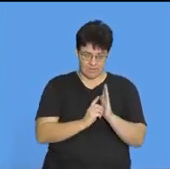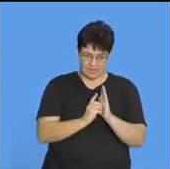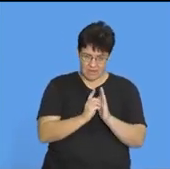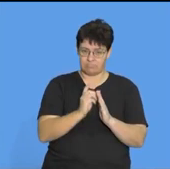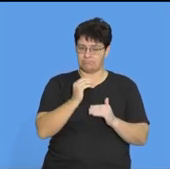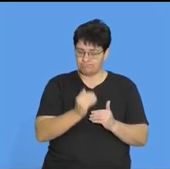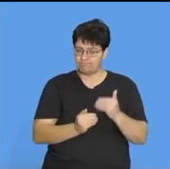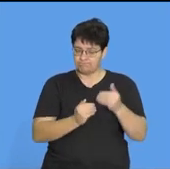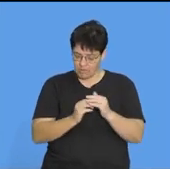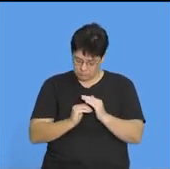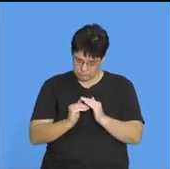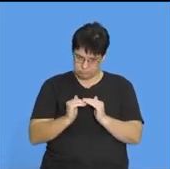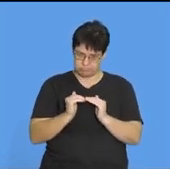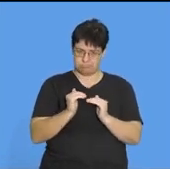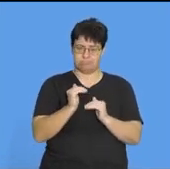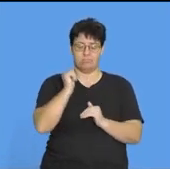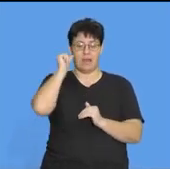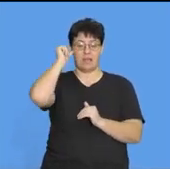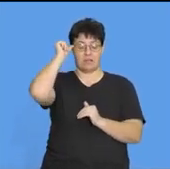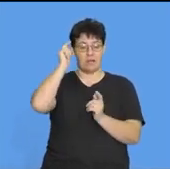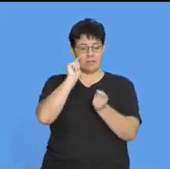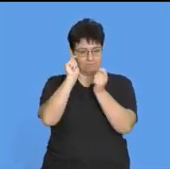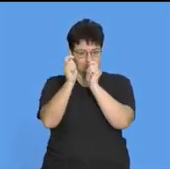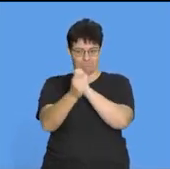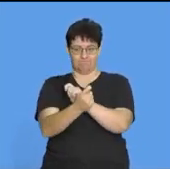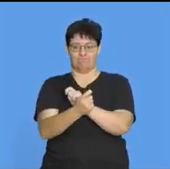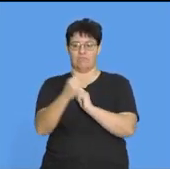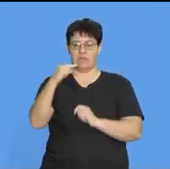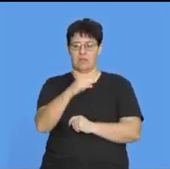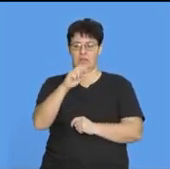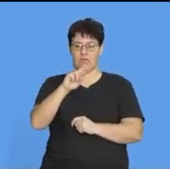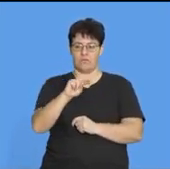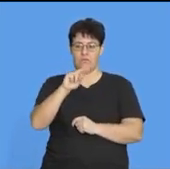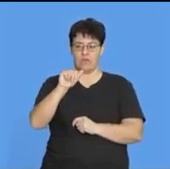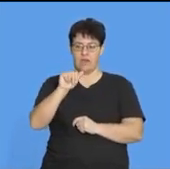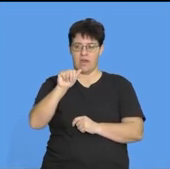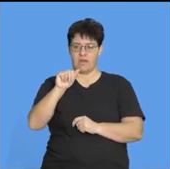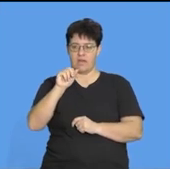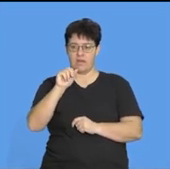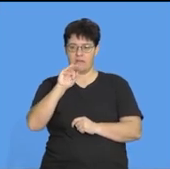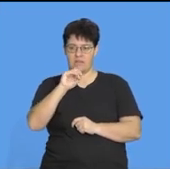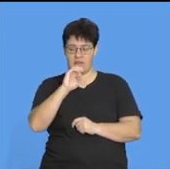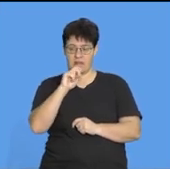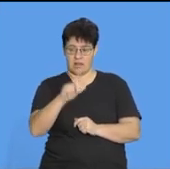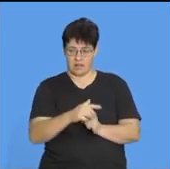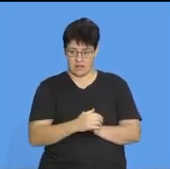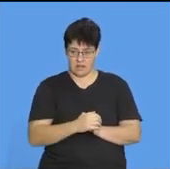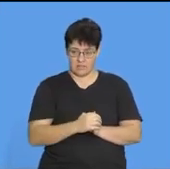it matures into a Grafting follicle. Around day 14,